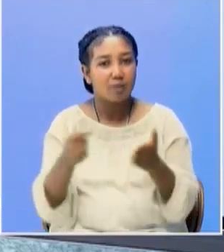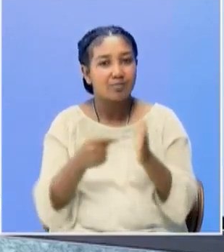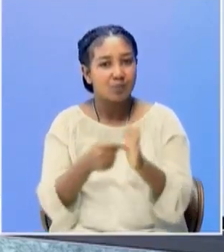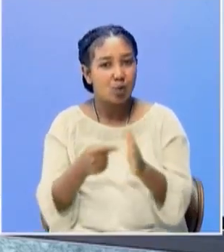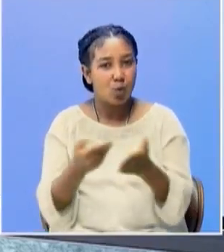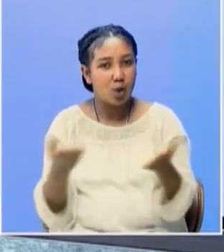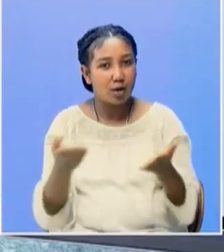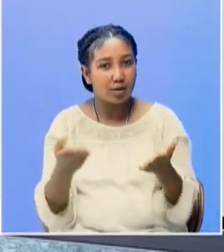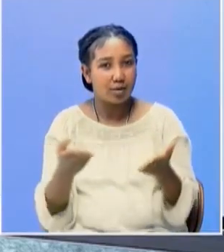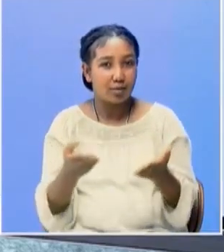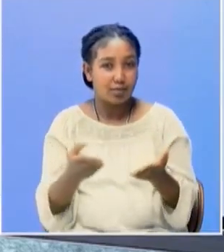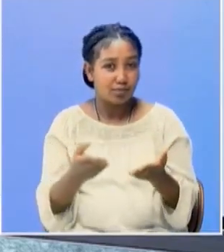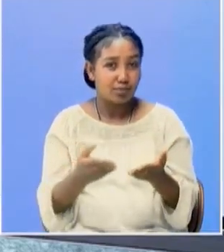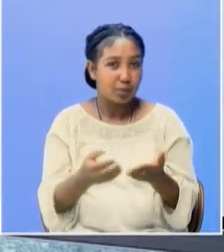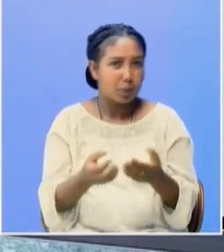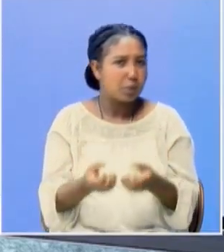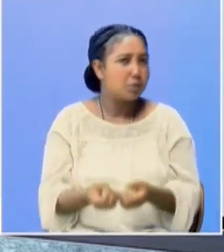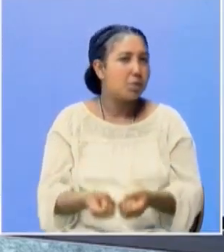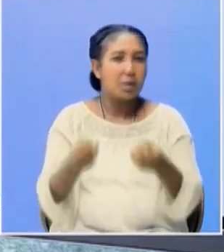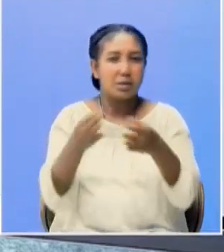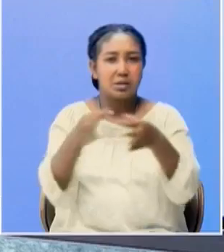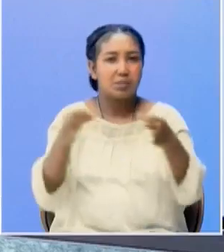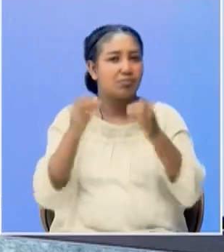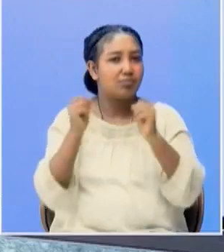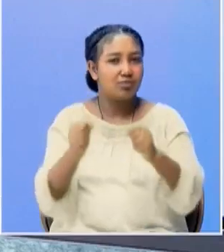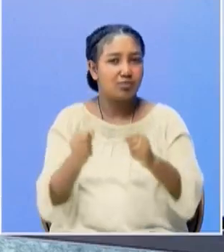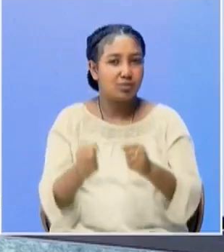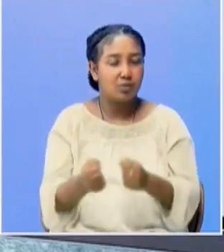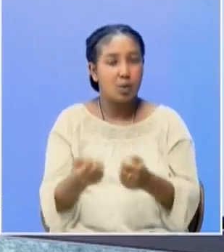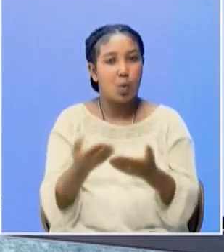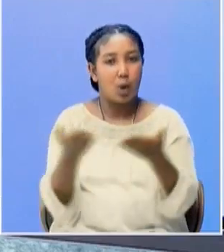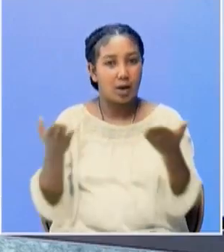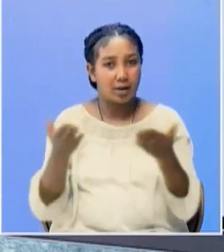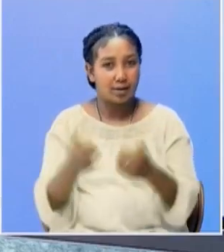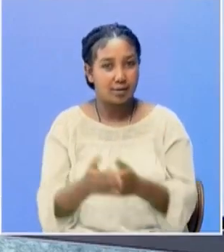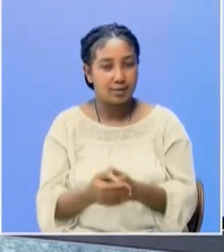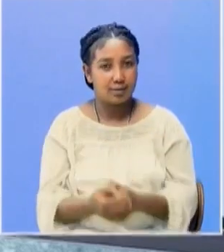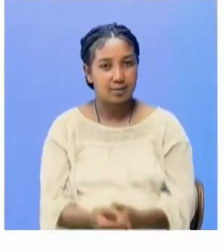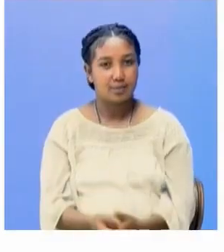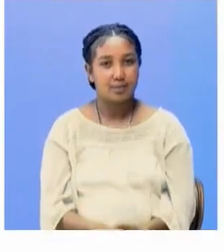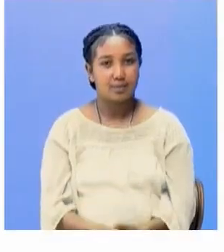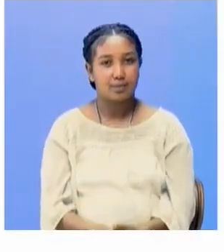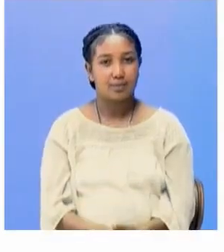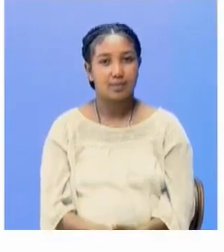Where? Maybe you can make so many sentences, okay? Where